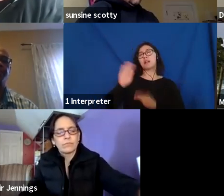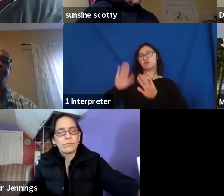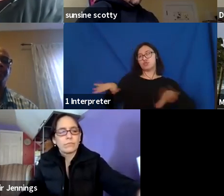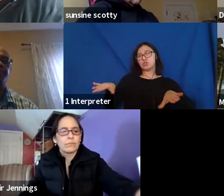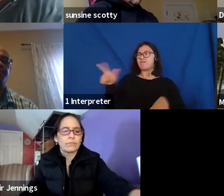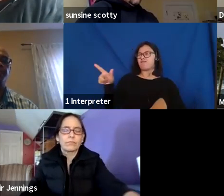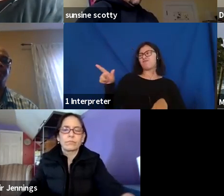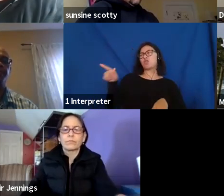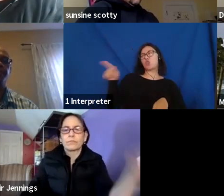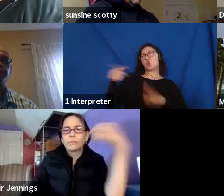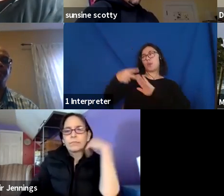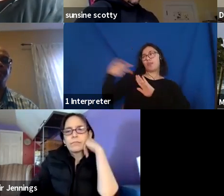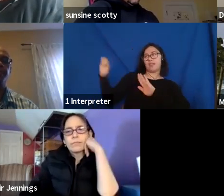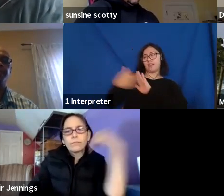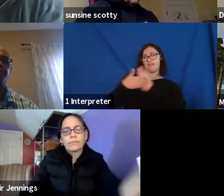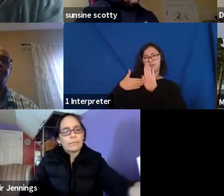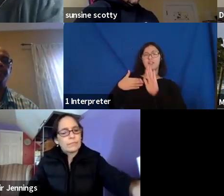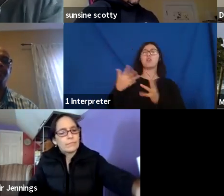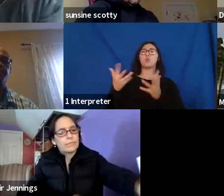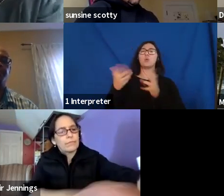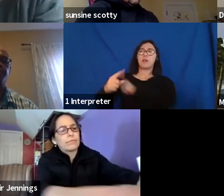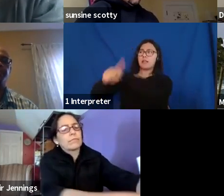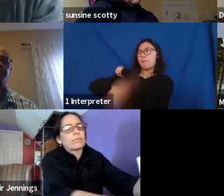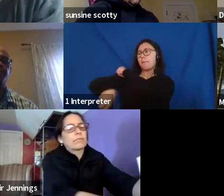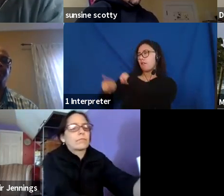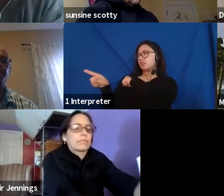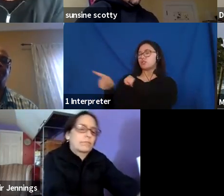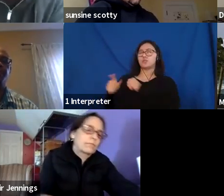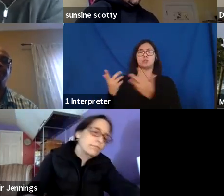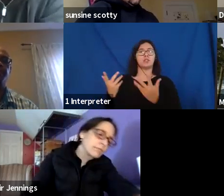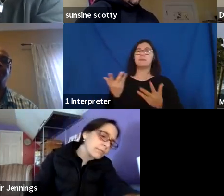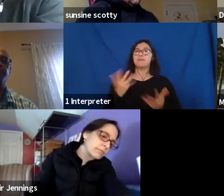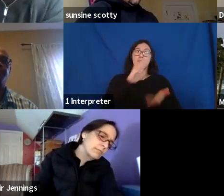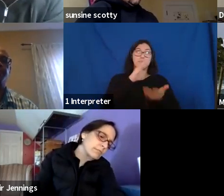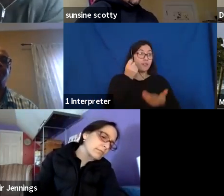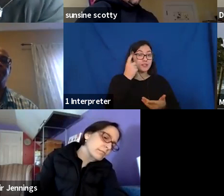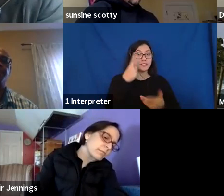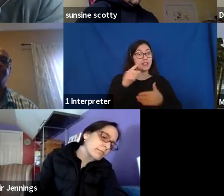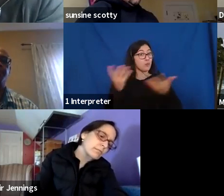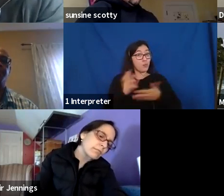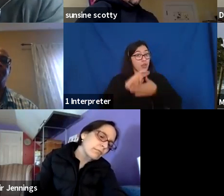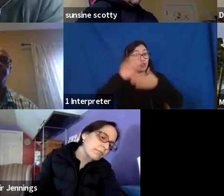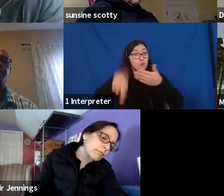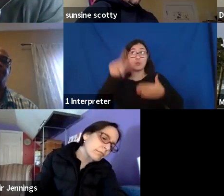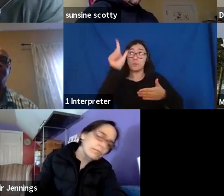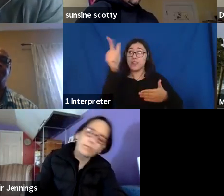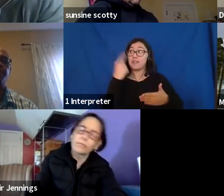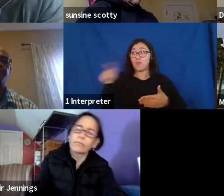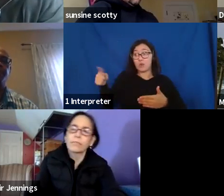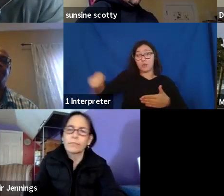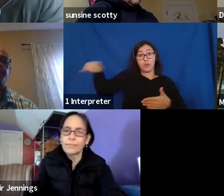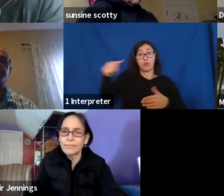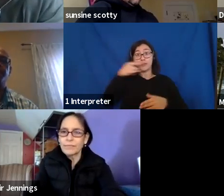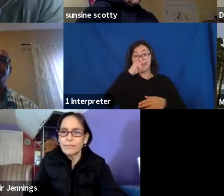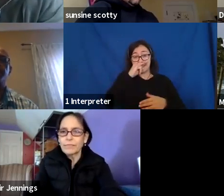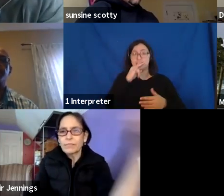quick to want to punish them, right? And what are the consequences of that? Well, the school to prison pipeline, look at this awful data, right? So how can